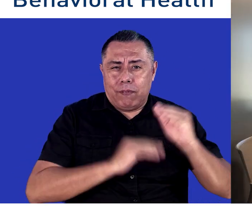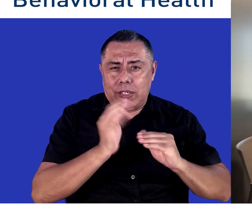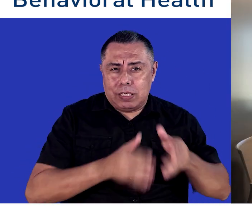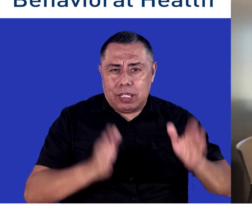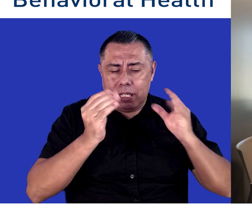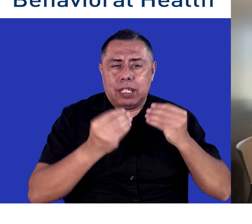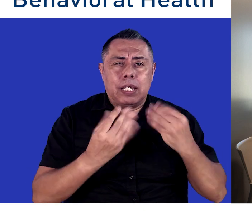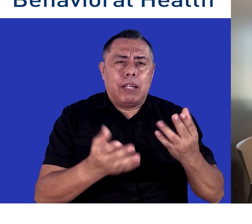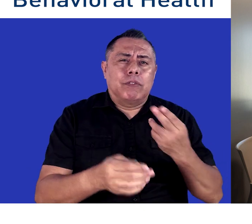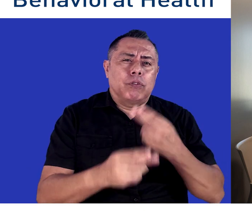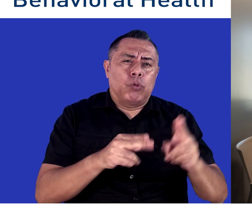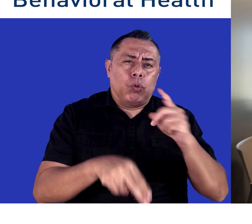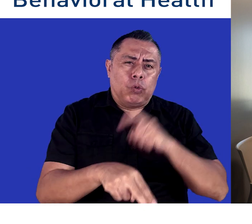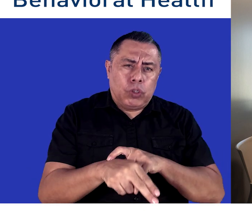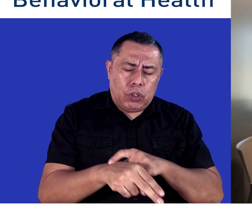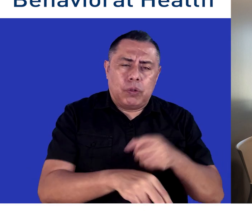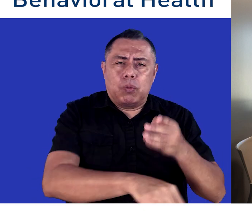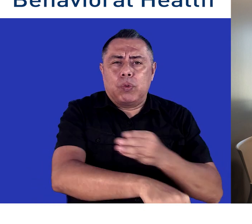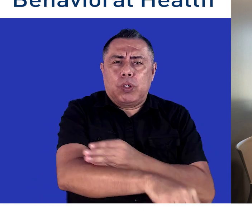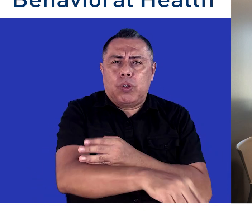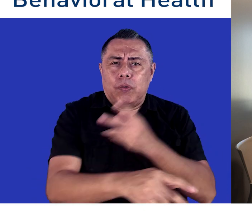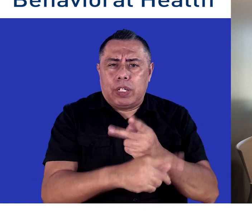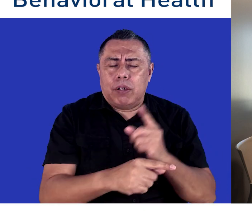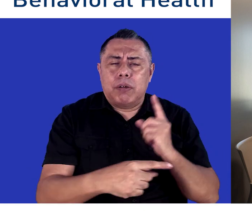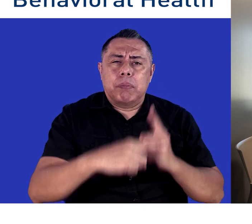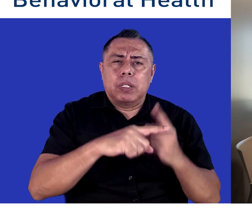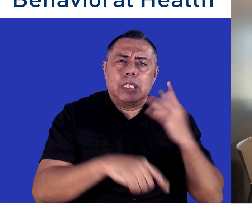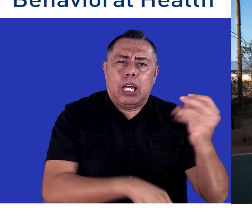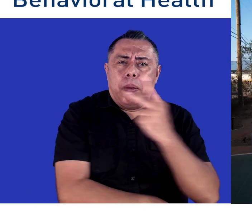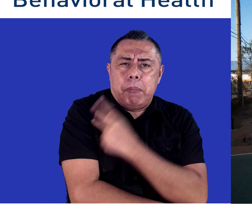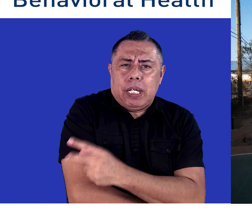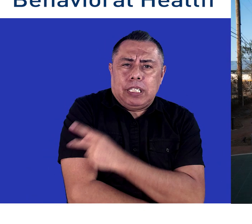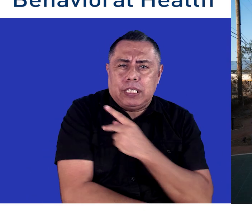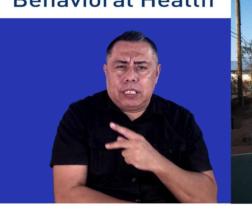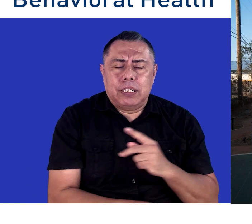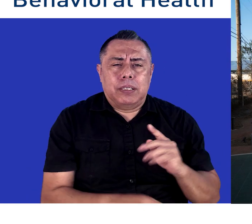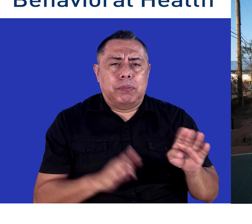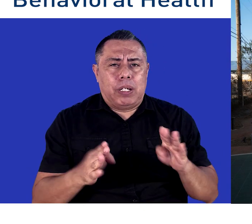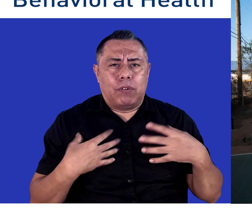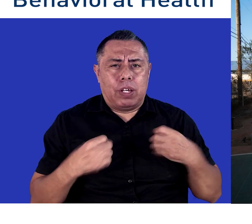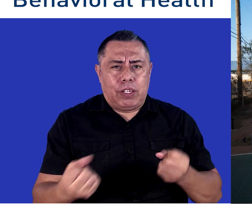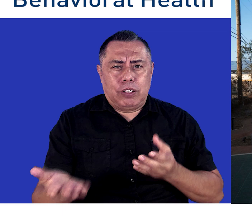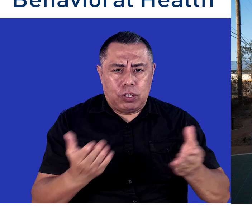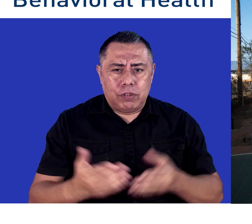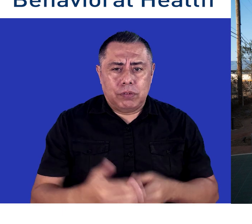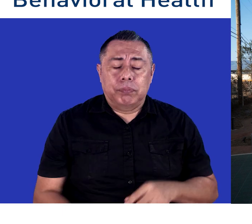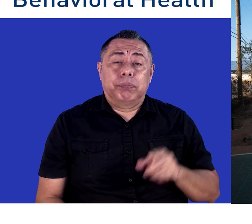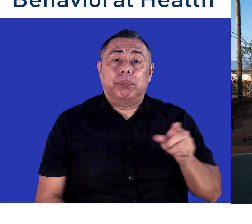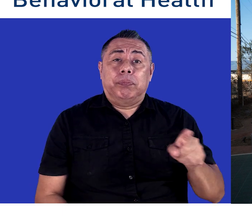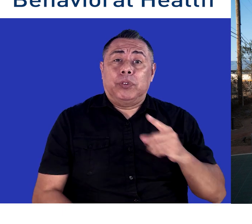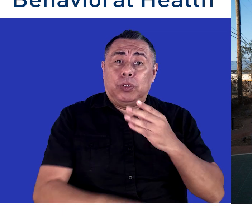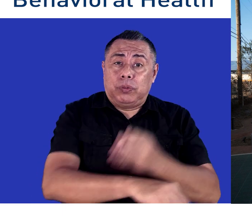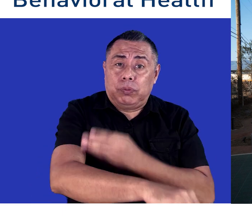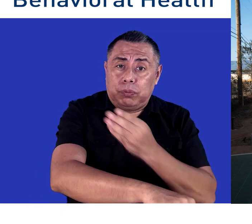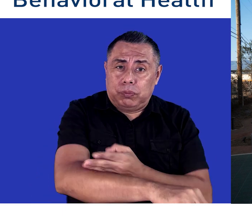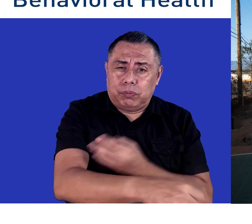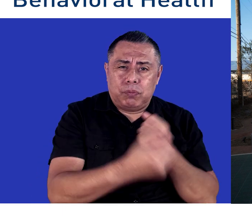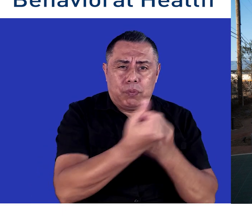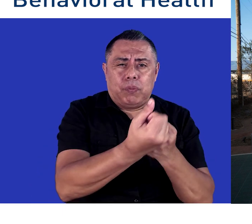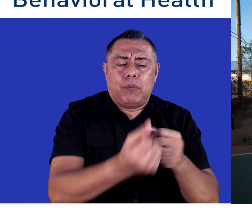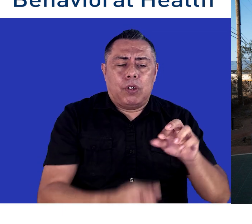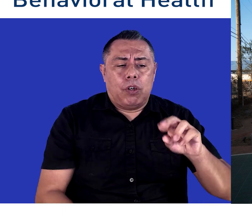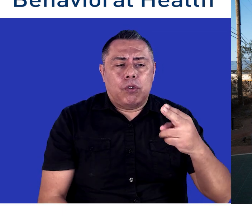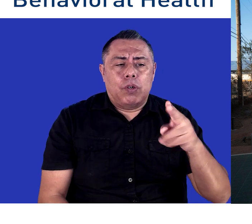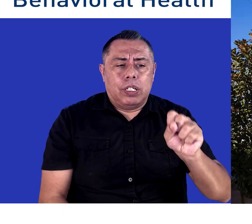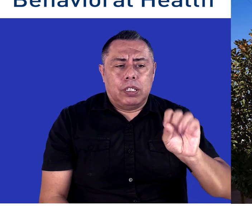short-term recuperative care and outpatient behavioral health services. The renovation supports